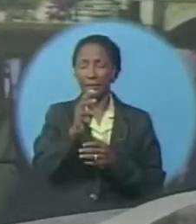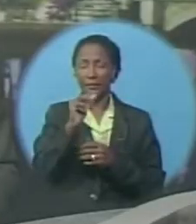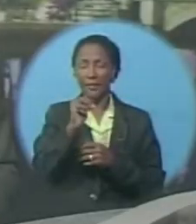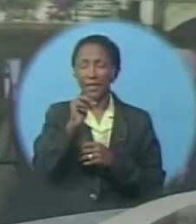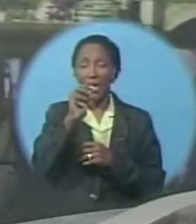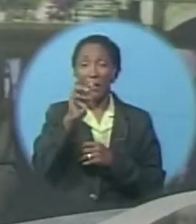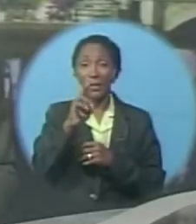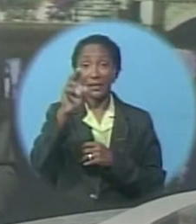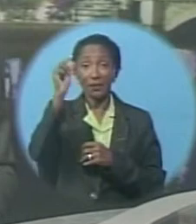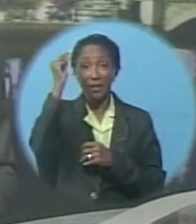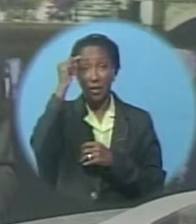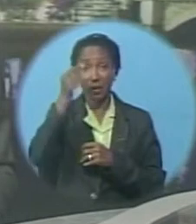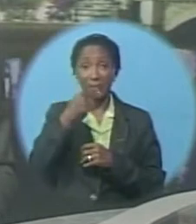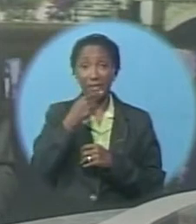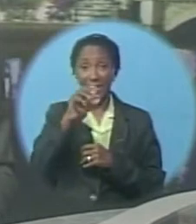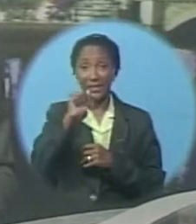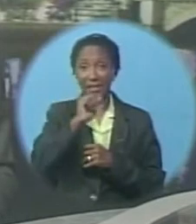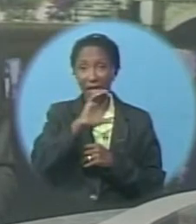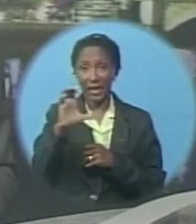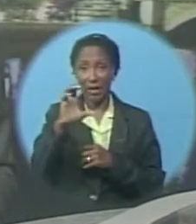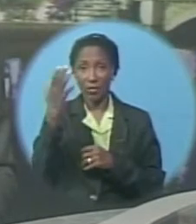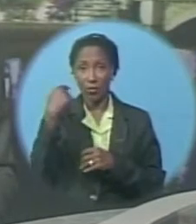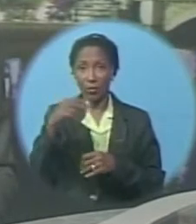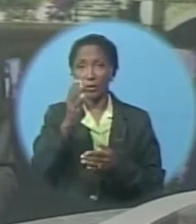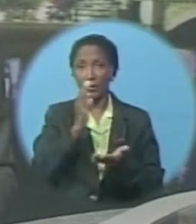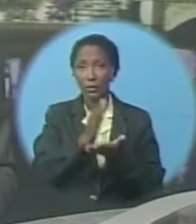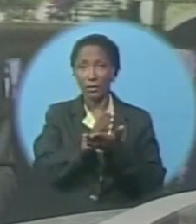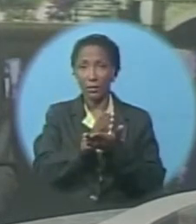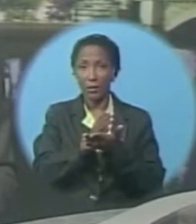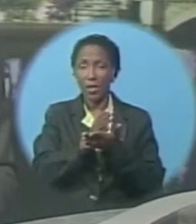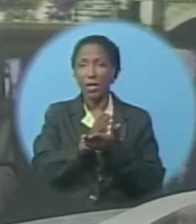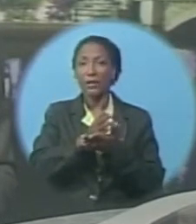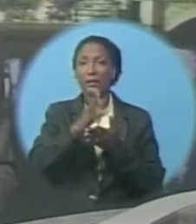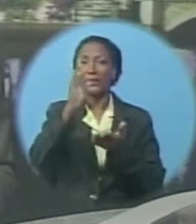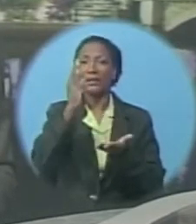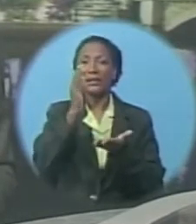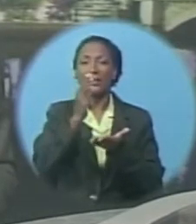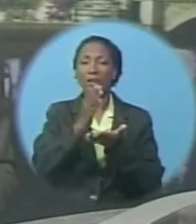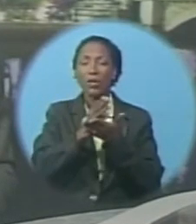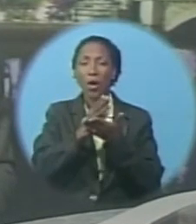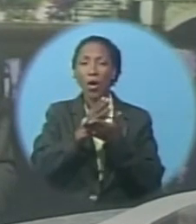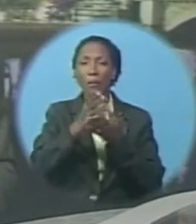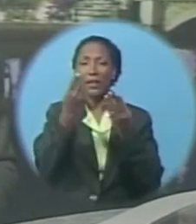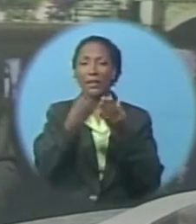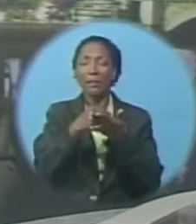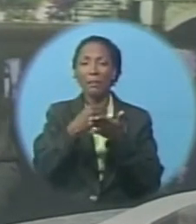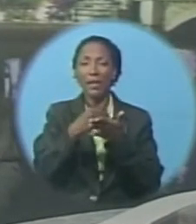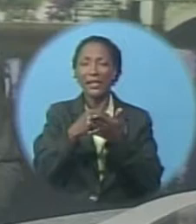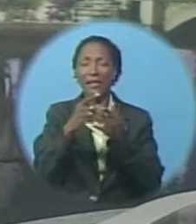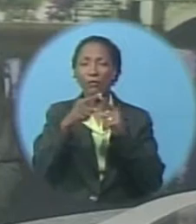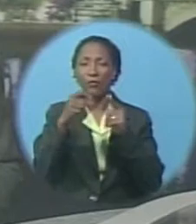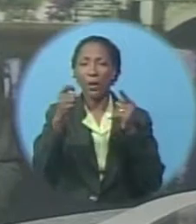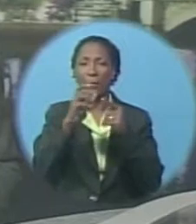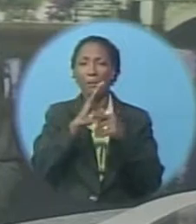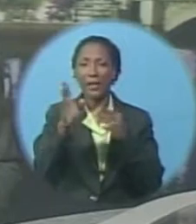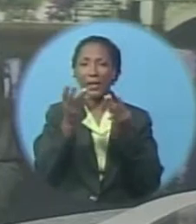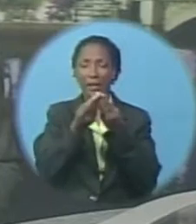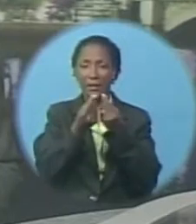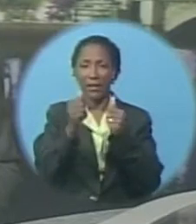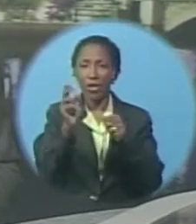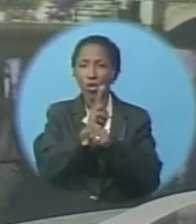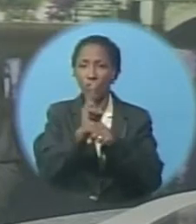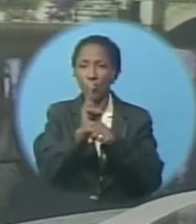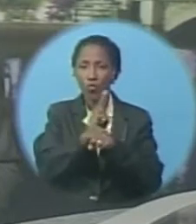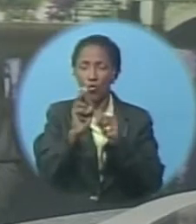Mr. Gollop says the accounts were frozen in an effort to reduce the risk of dissipation. That's a squandering of money. He adds that there